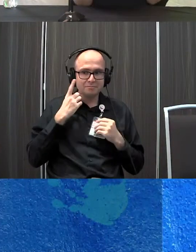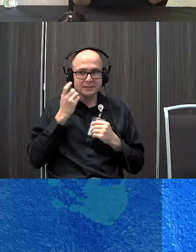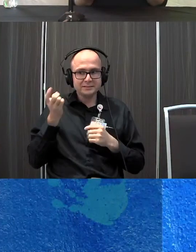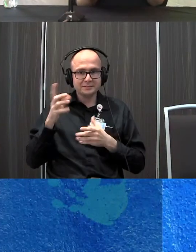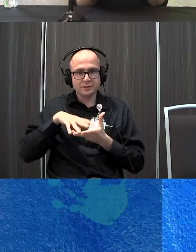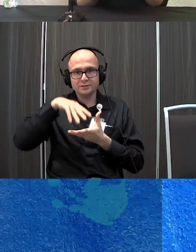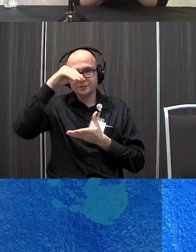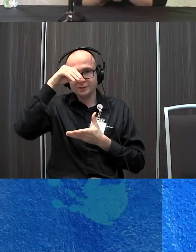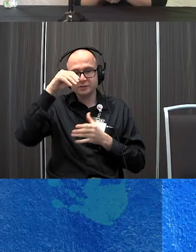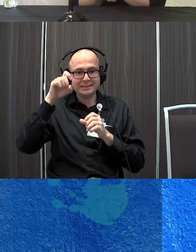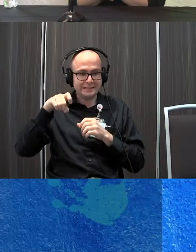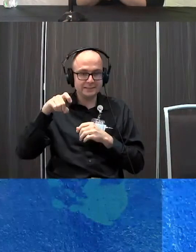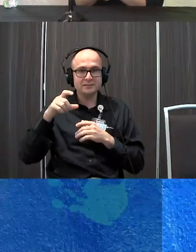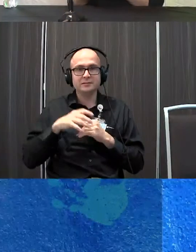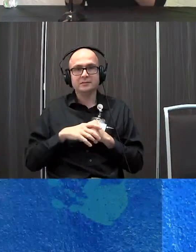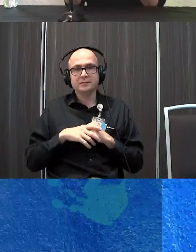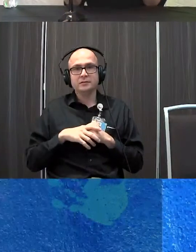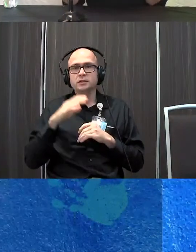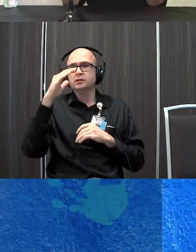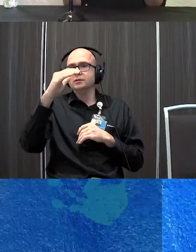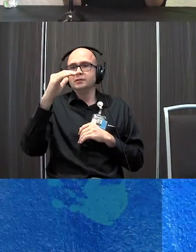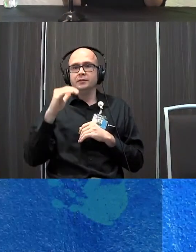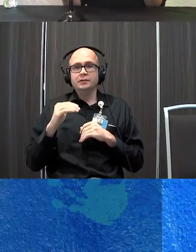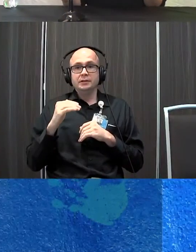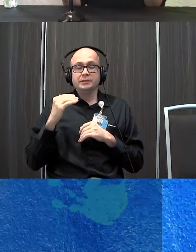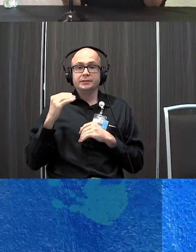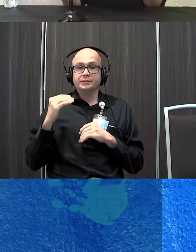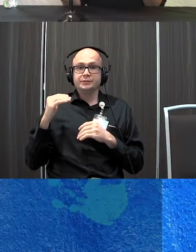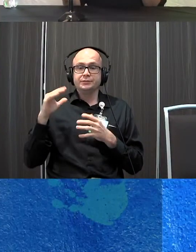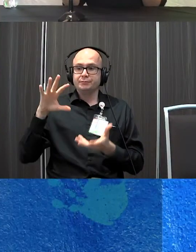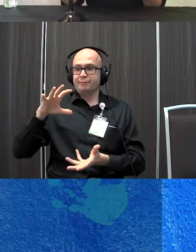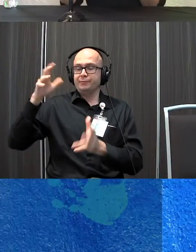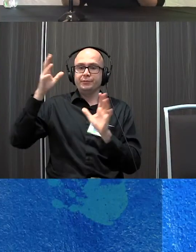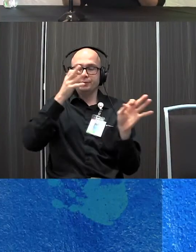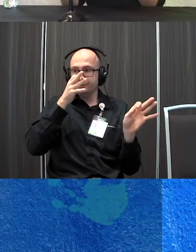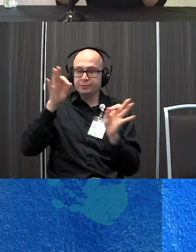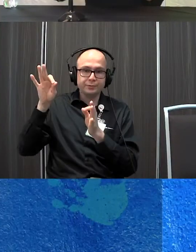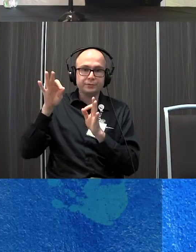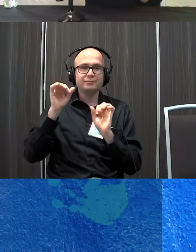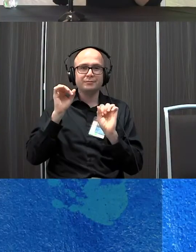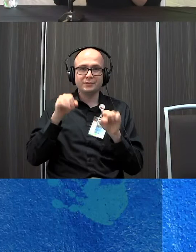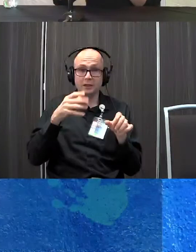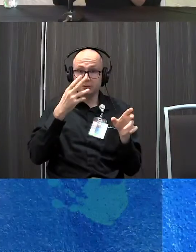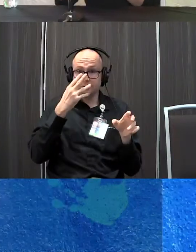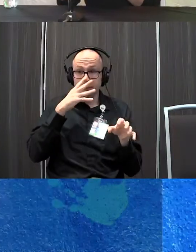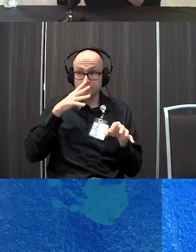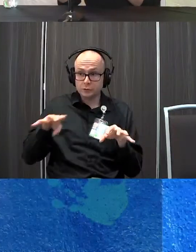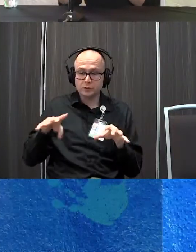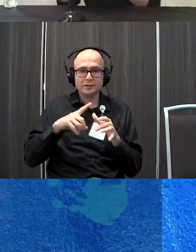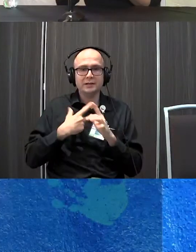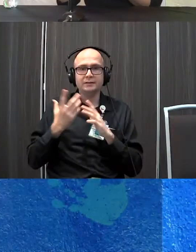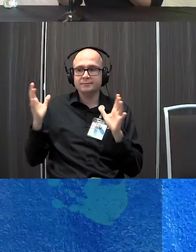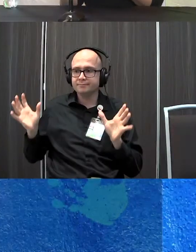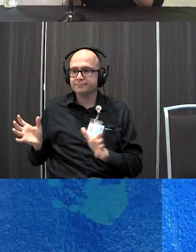that they need to do. Next, is it disruptive? So can we maybe ignore it in the moment and then gradually start to teach them